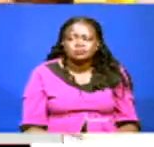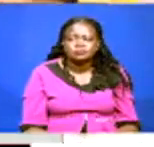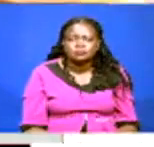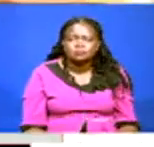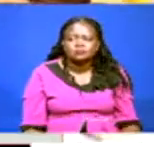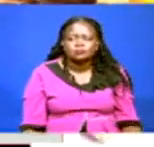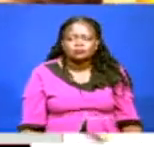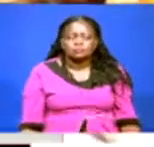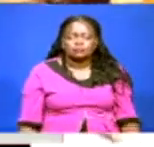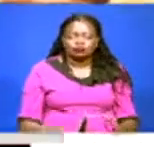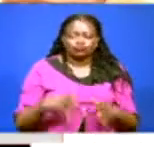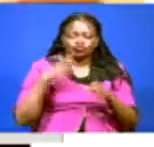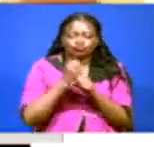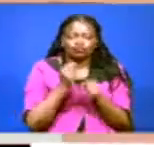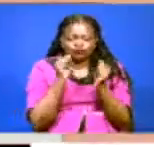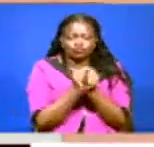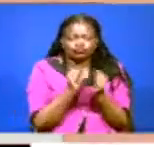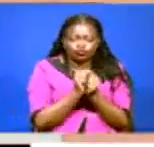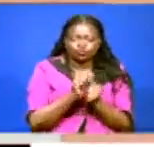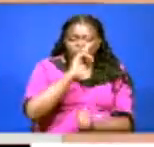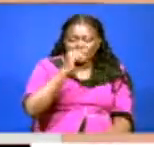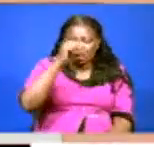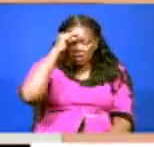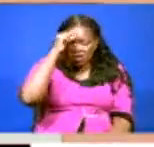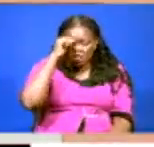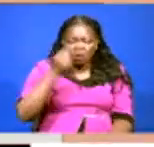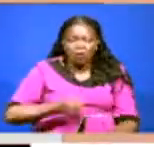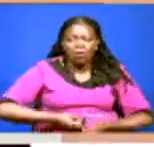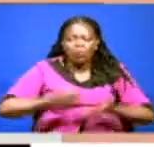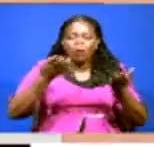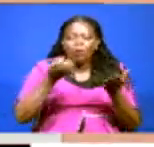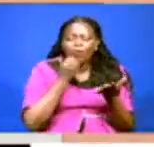The organization, in conjunction with the county government, distributed food